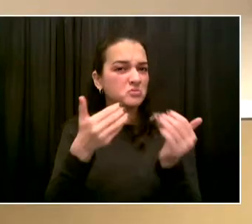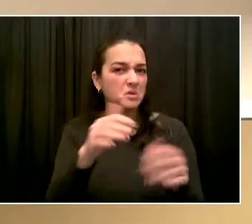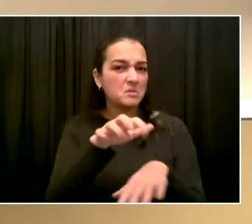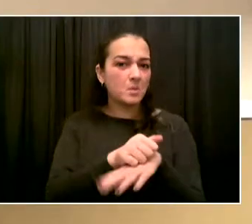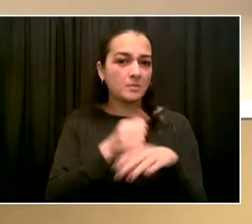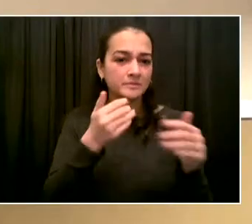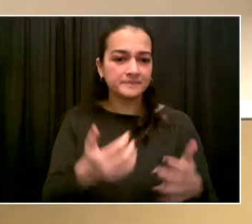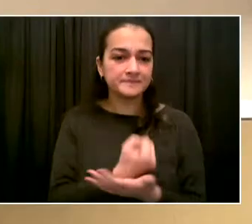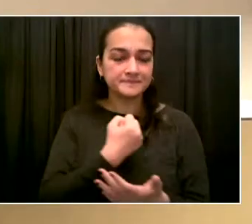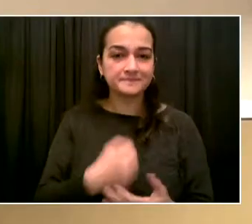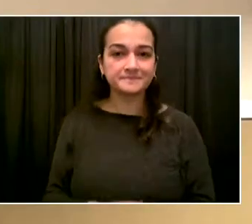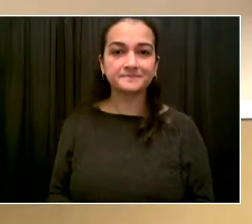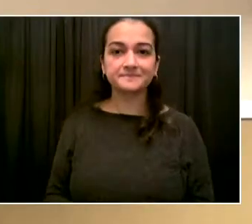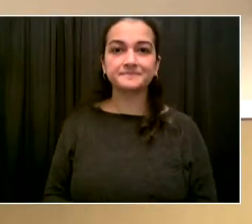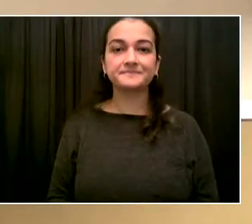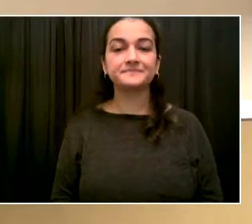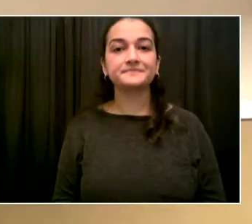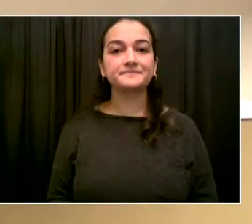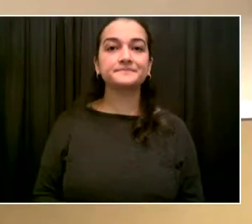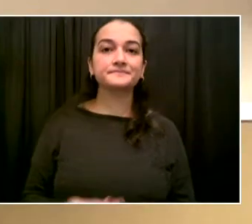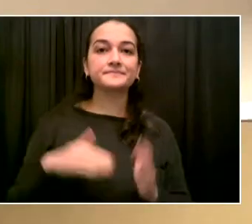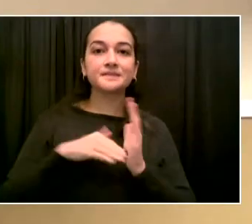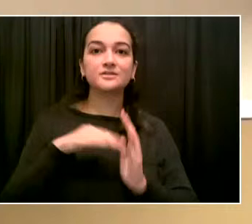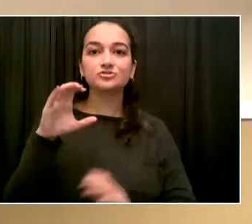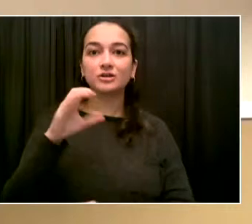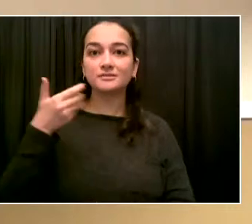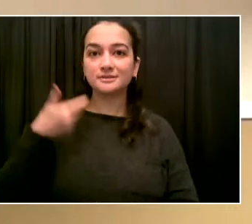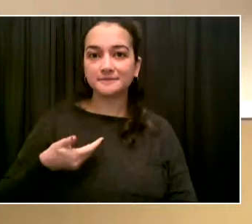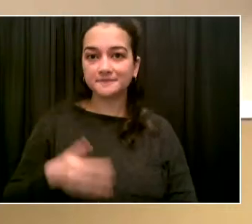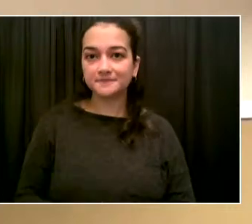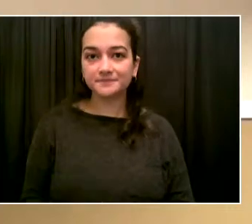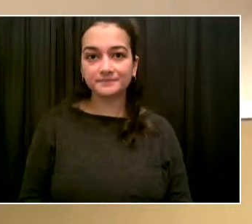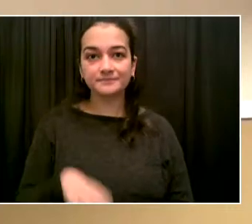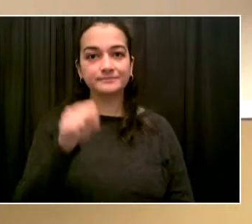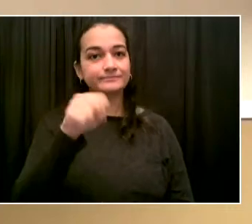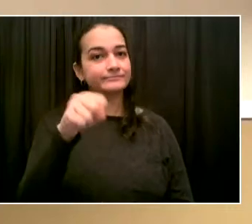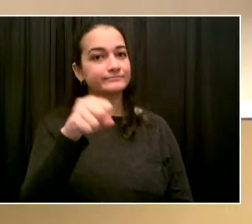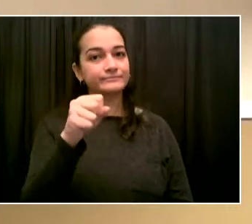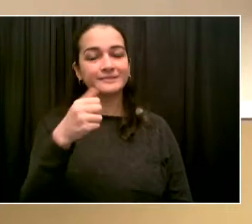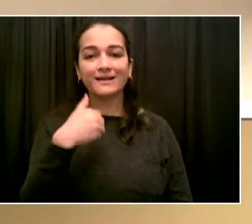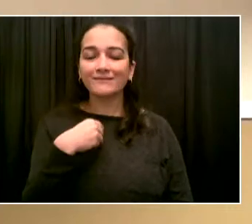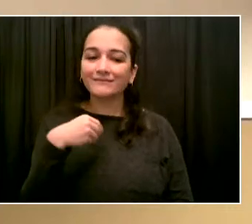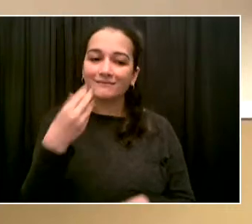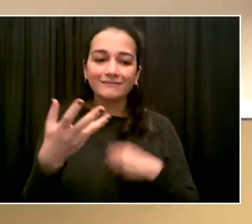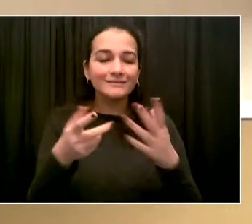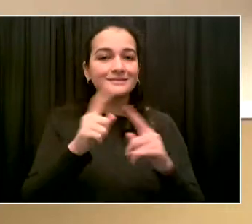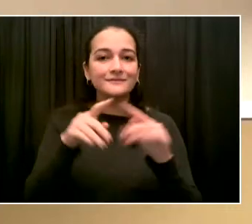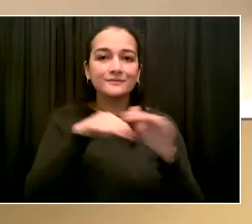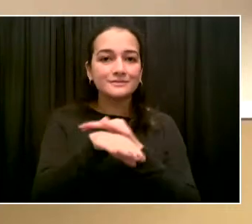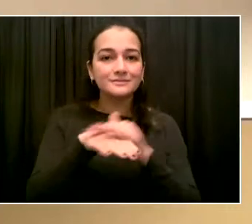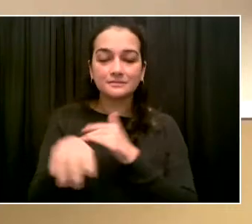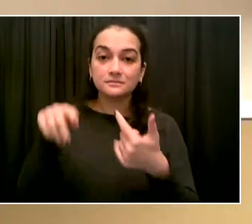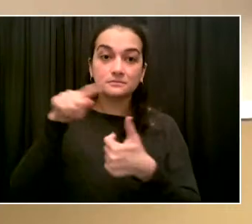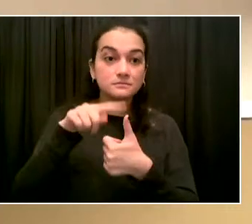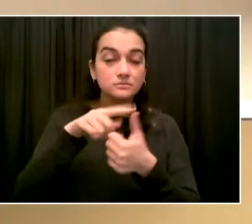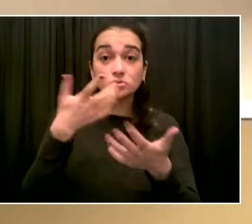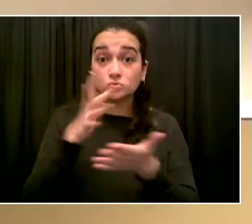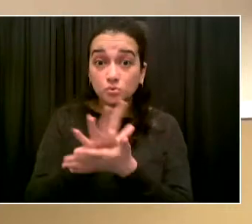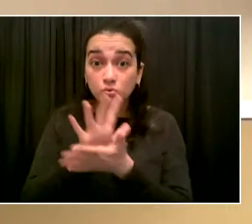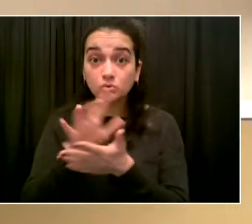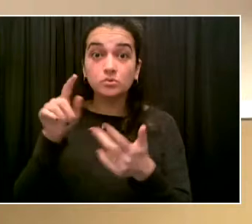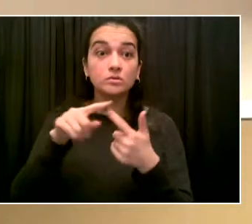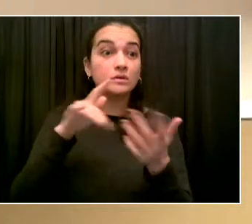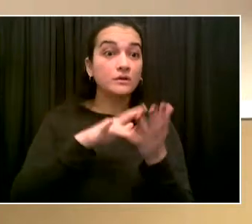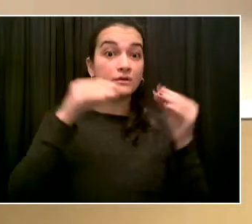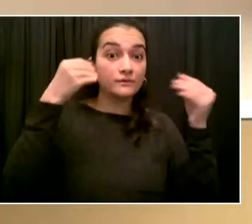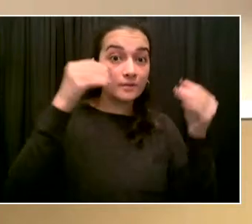many access points as possible, particularly for this first week of eligibility. And I'm so heartened to see the demand that we